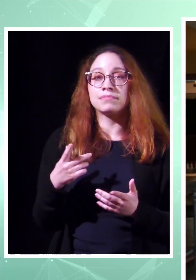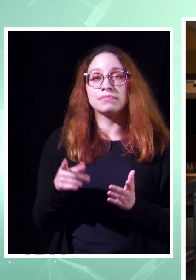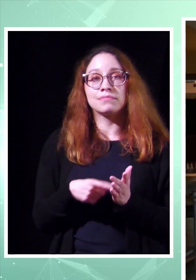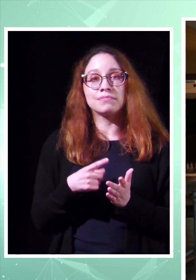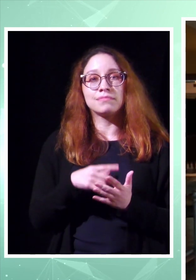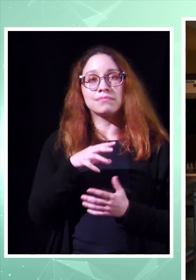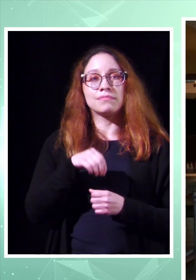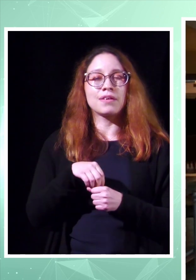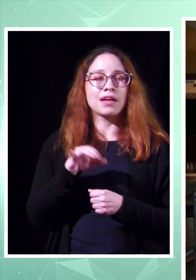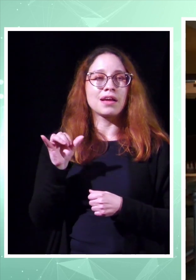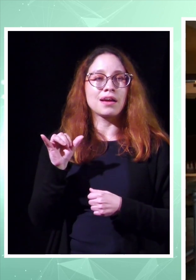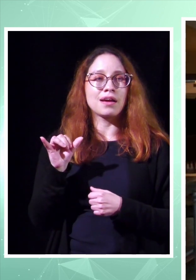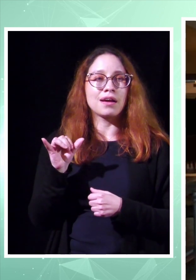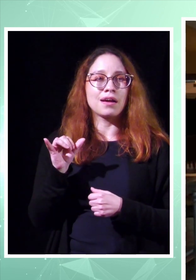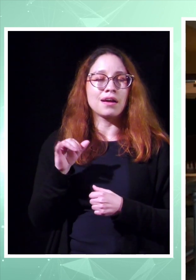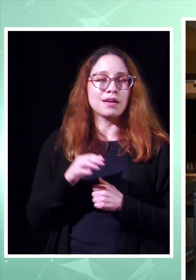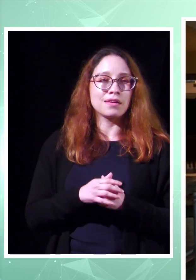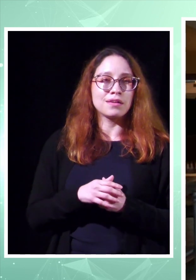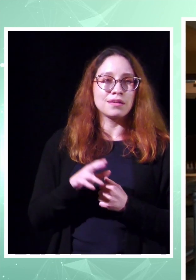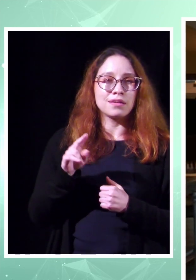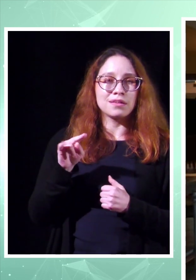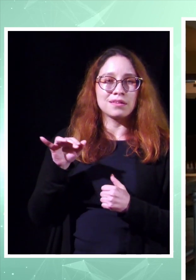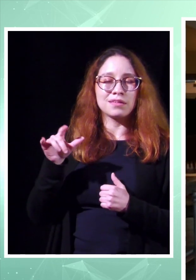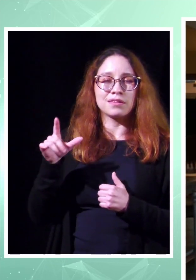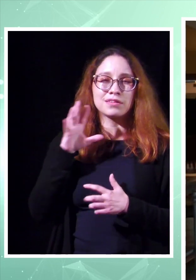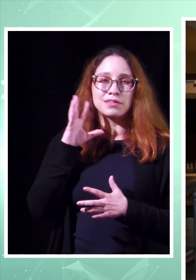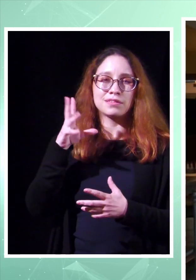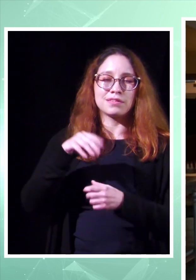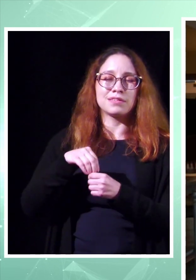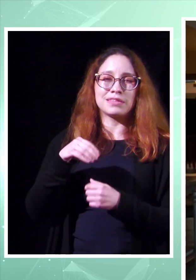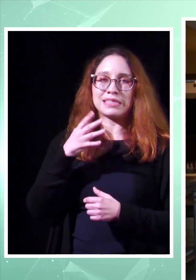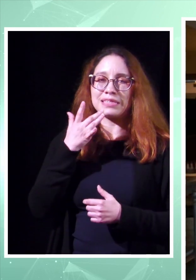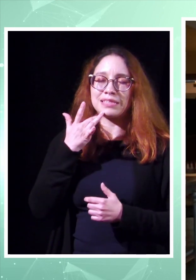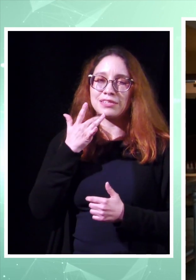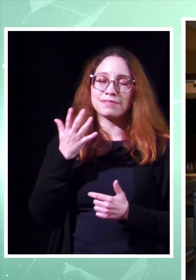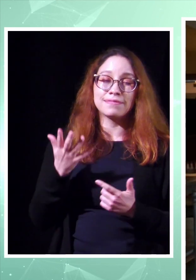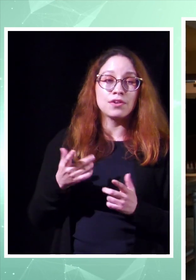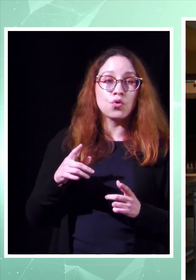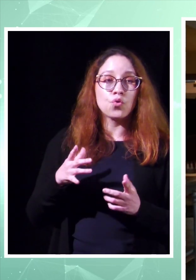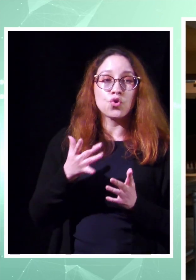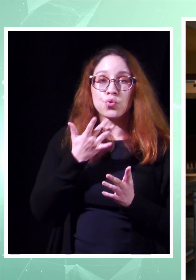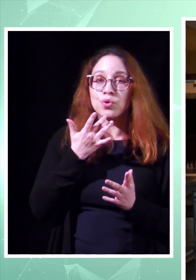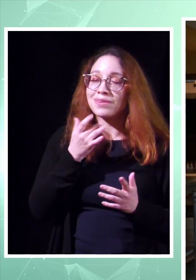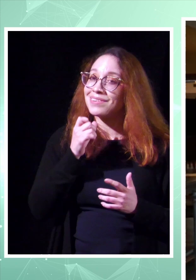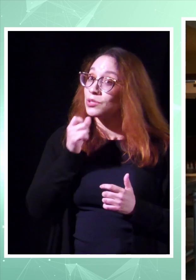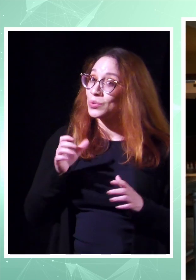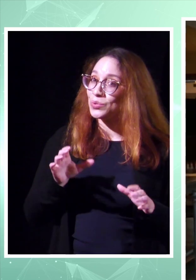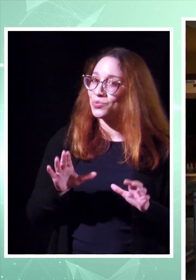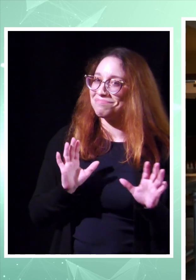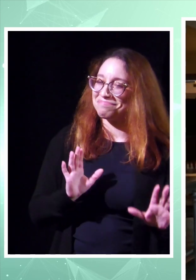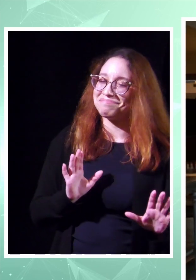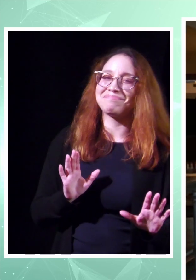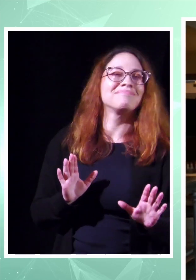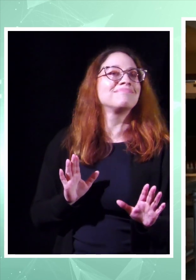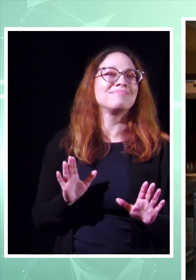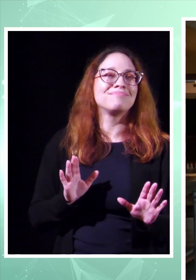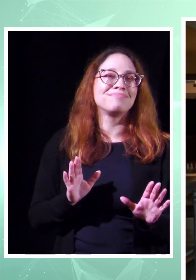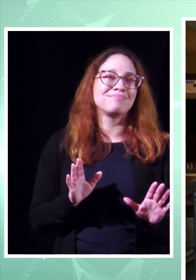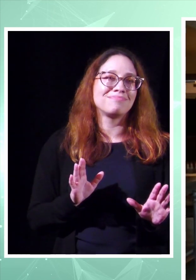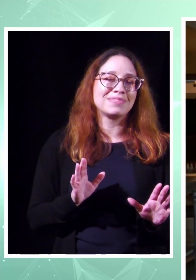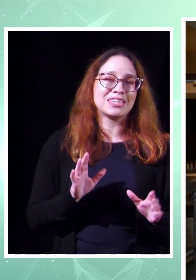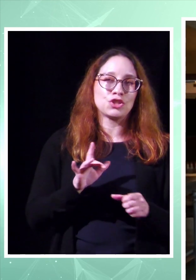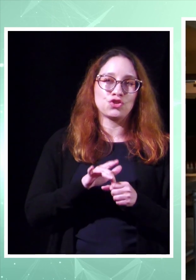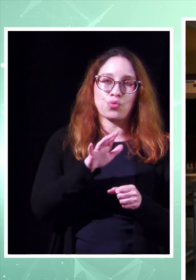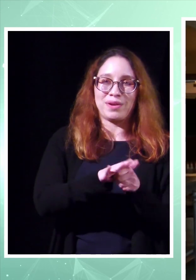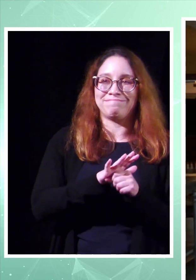put things like Mio in the water to change the taste of it. What I would prefer that you not consume is